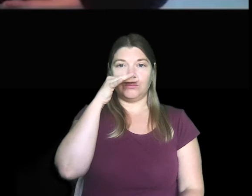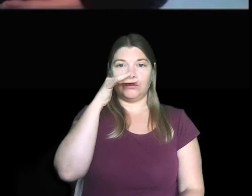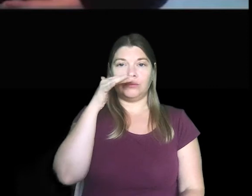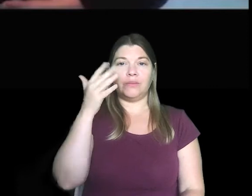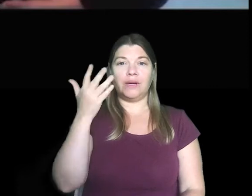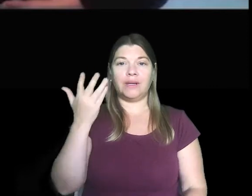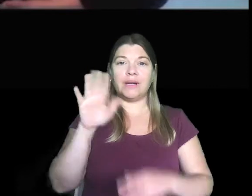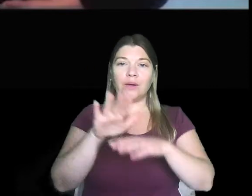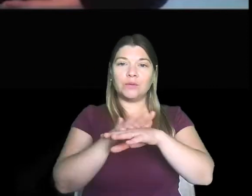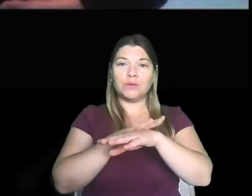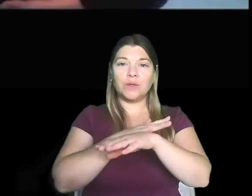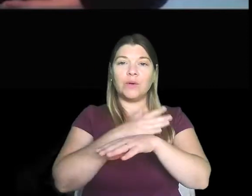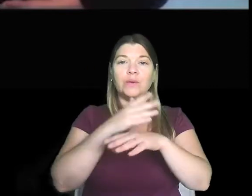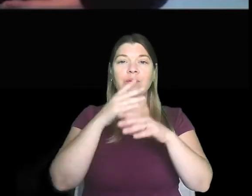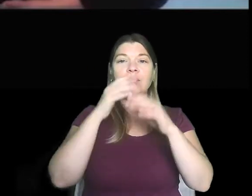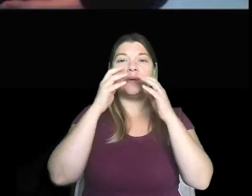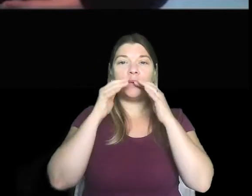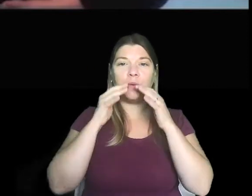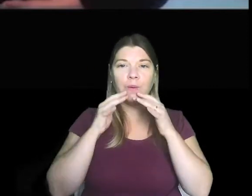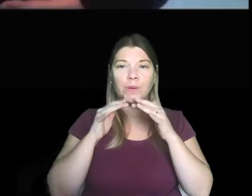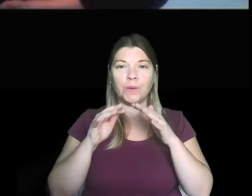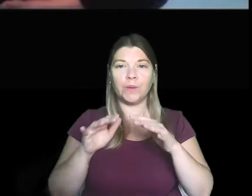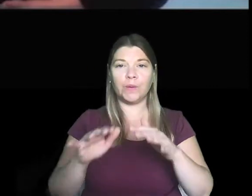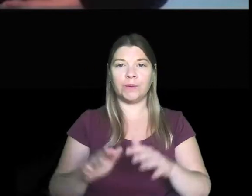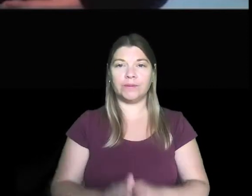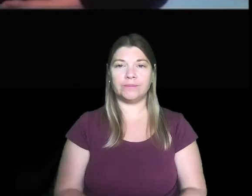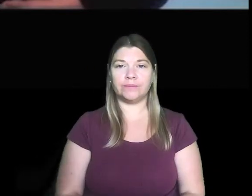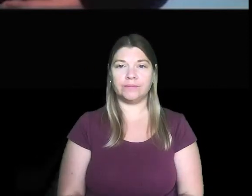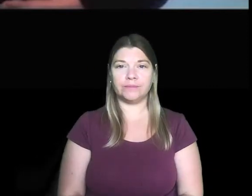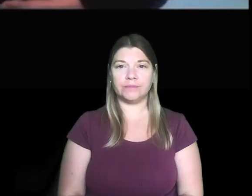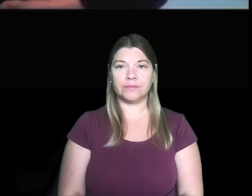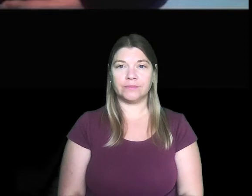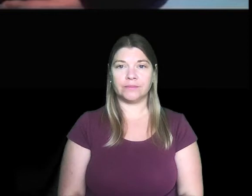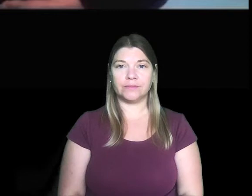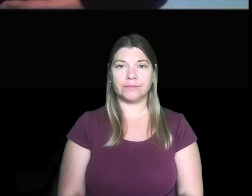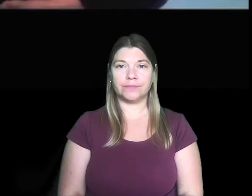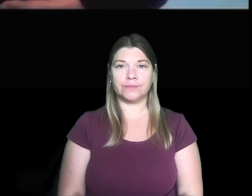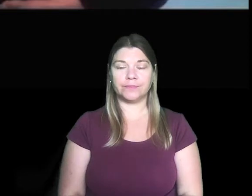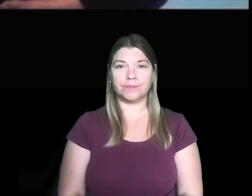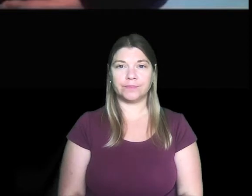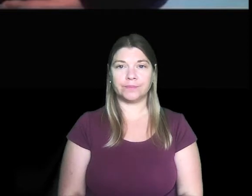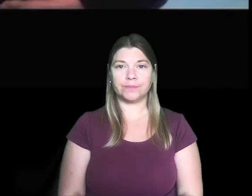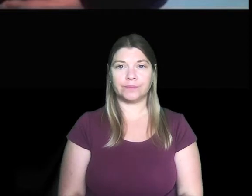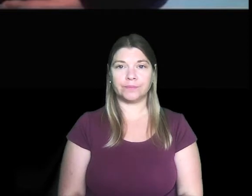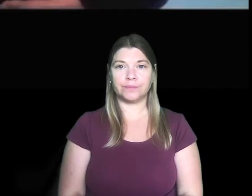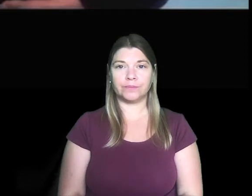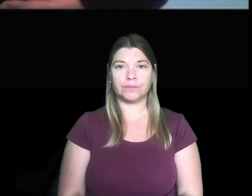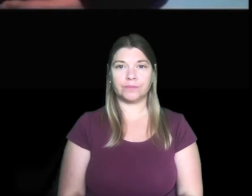Now slowly release this. Linzy raises her arm on the inhale and floats it down towards the ground with the exhale.